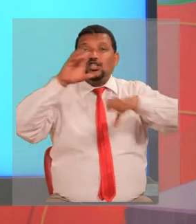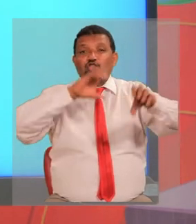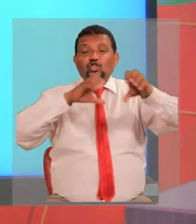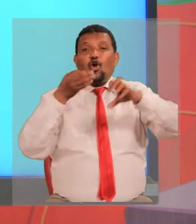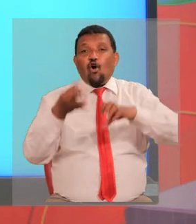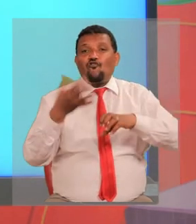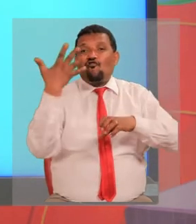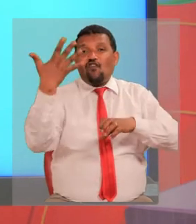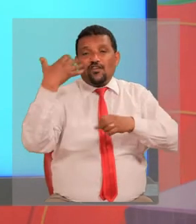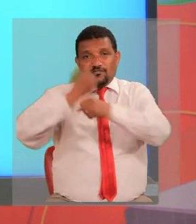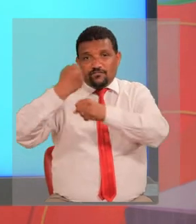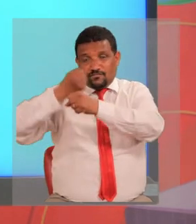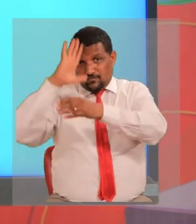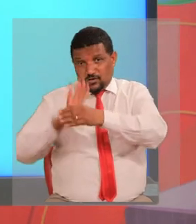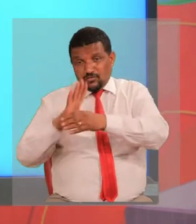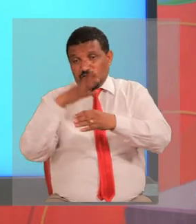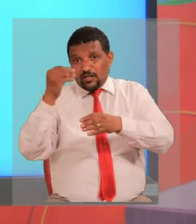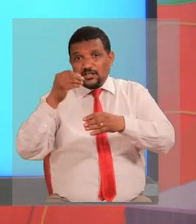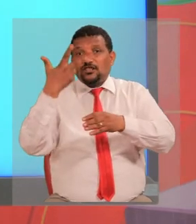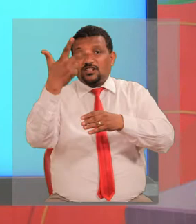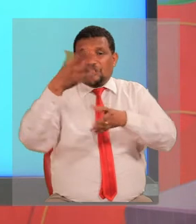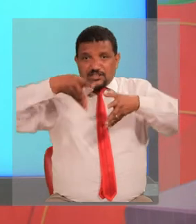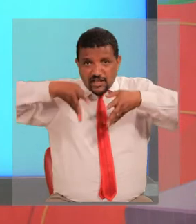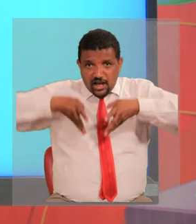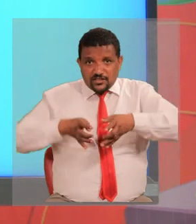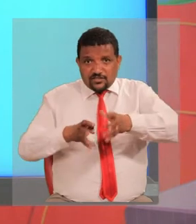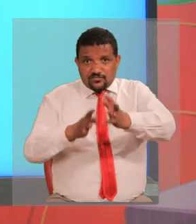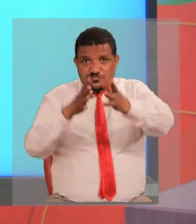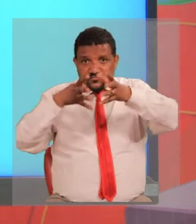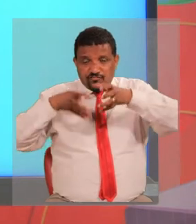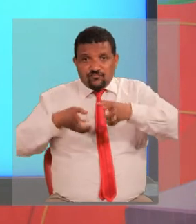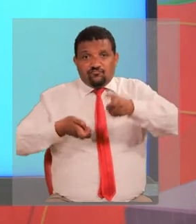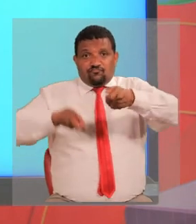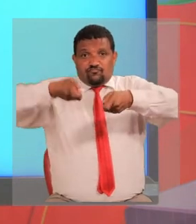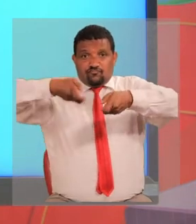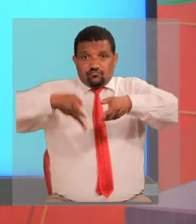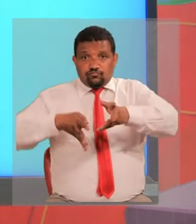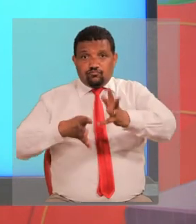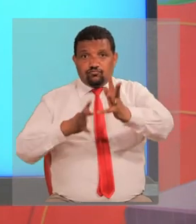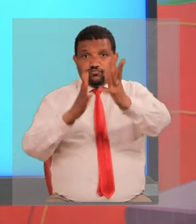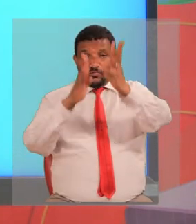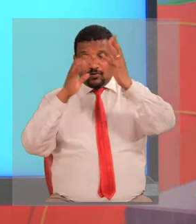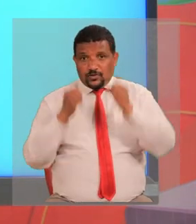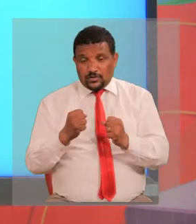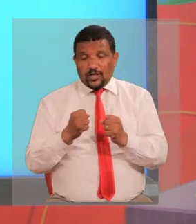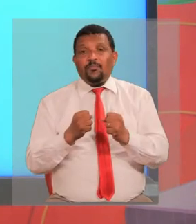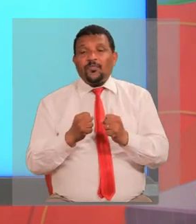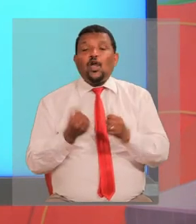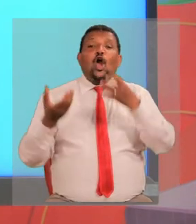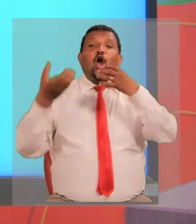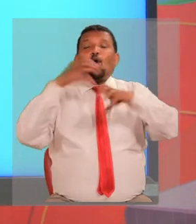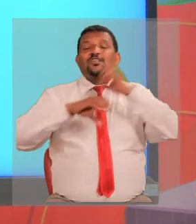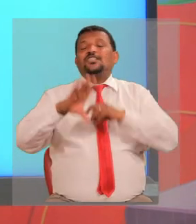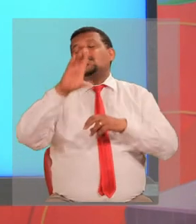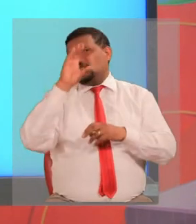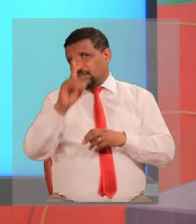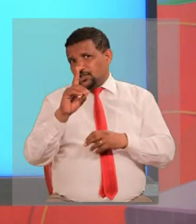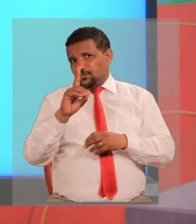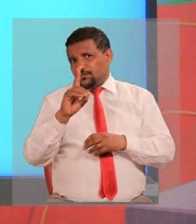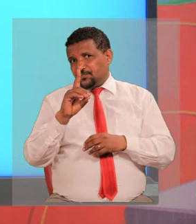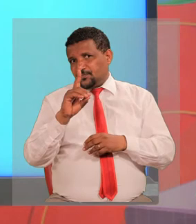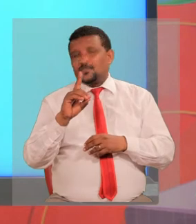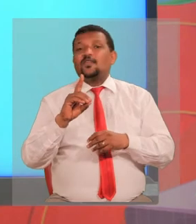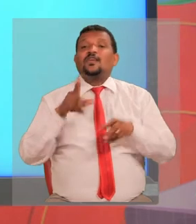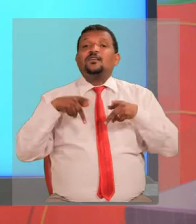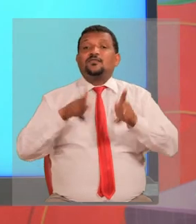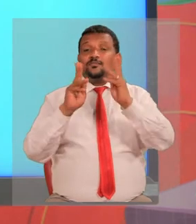of five labor and three tractor. And at combination D, the farmer gets this 60 quintal of